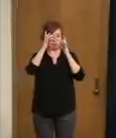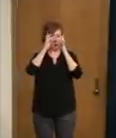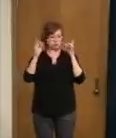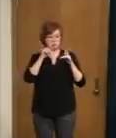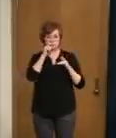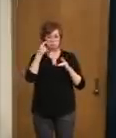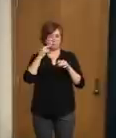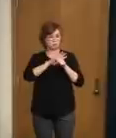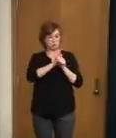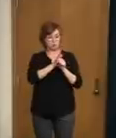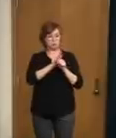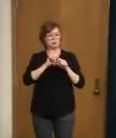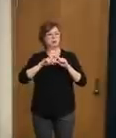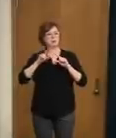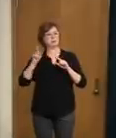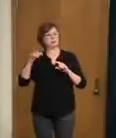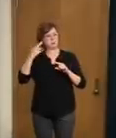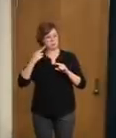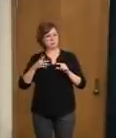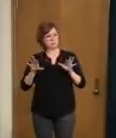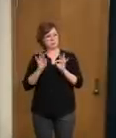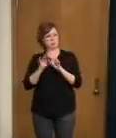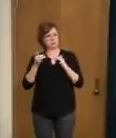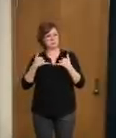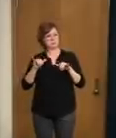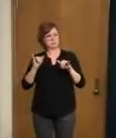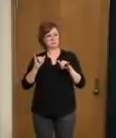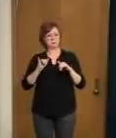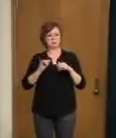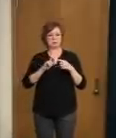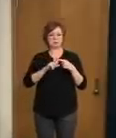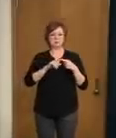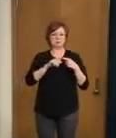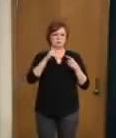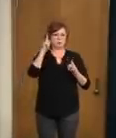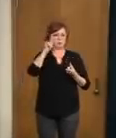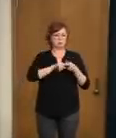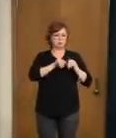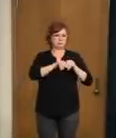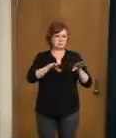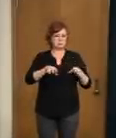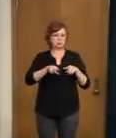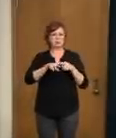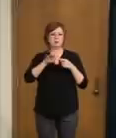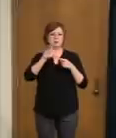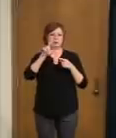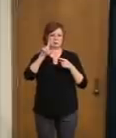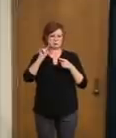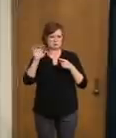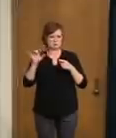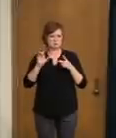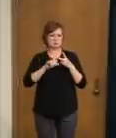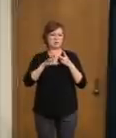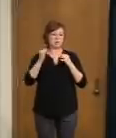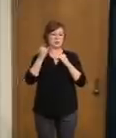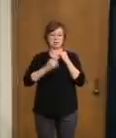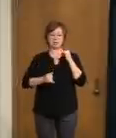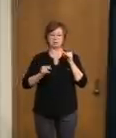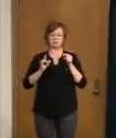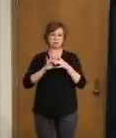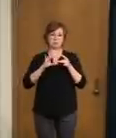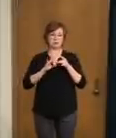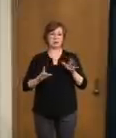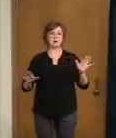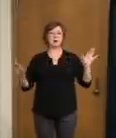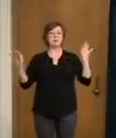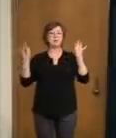Again, adding to that is our dealing with outbreaks across acute care, long-term care, and other facilities across this province. And last but not least, and most